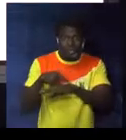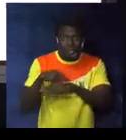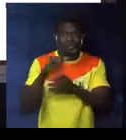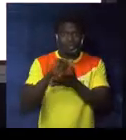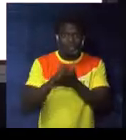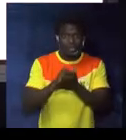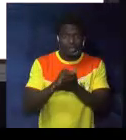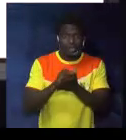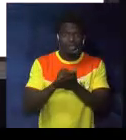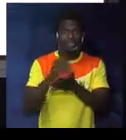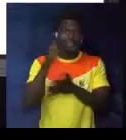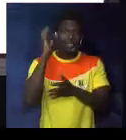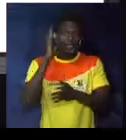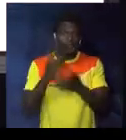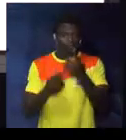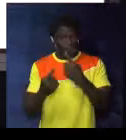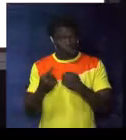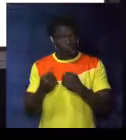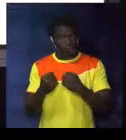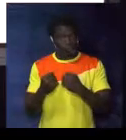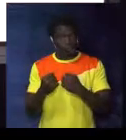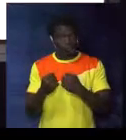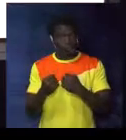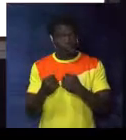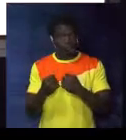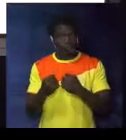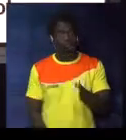the time that it will come.